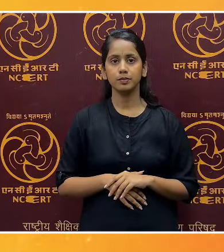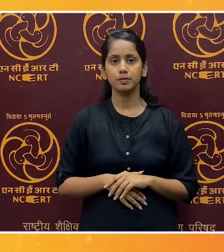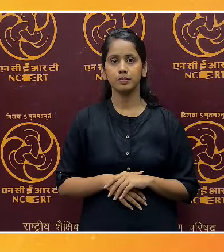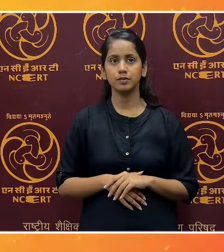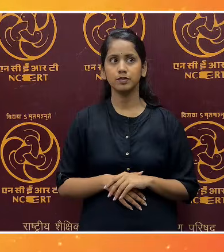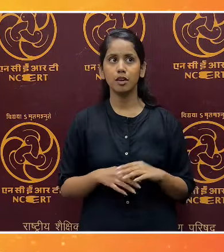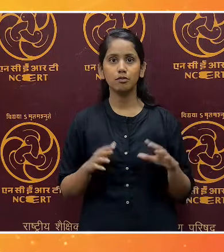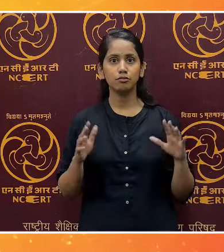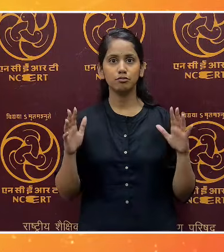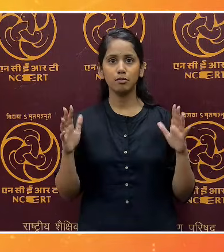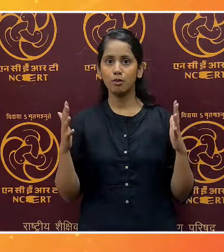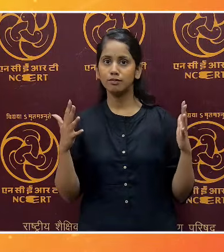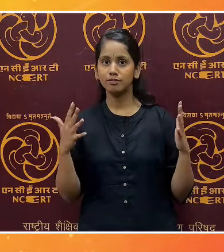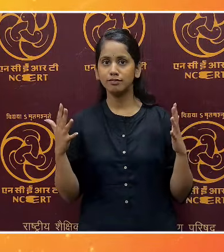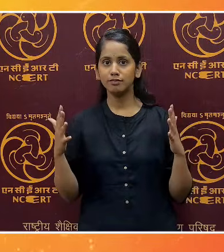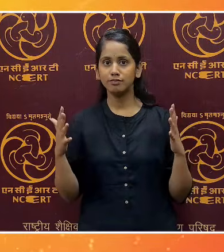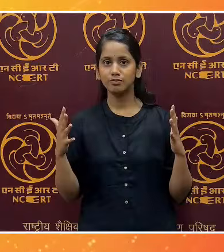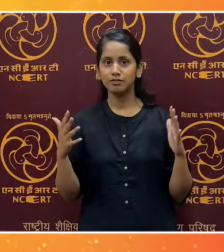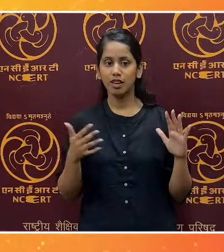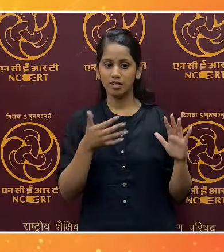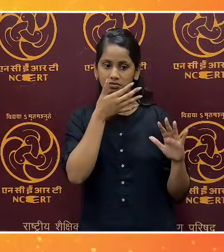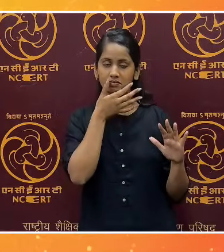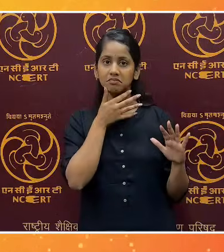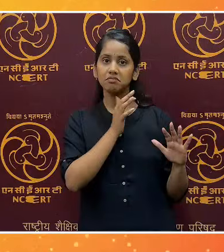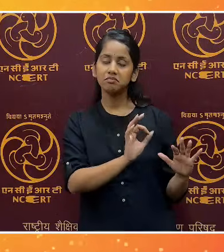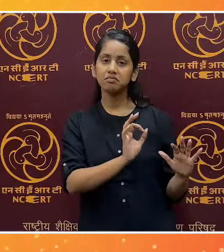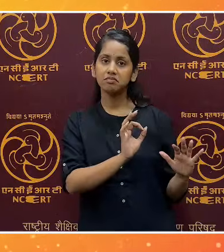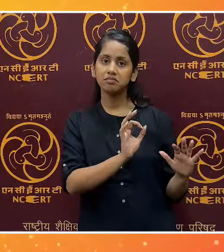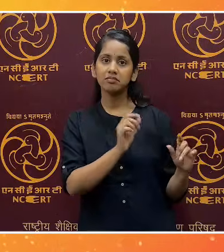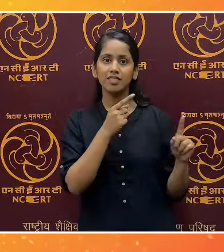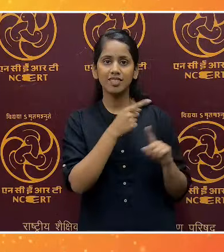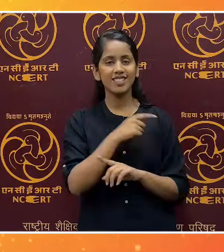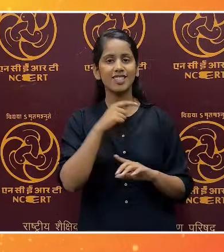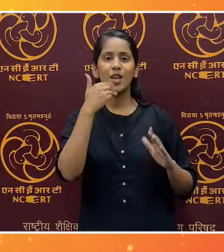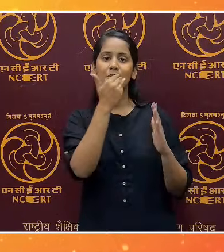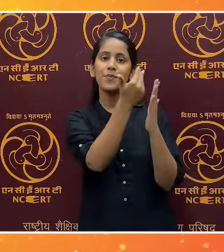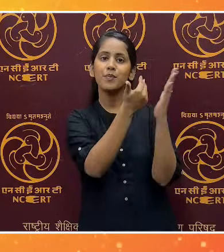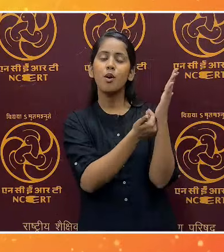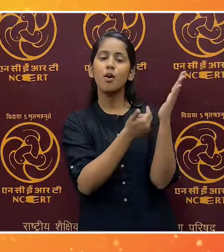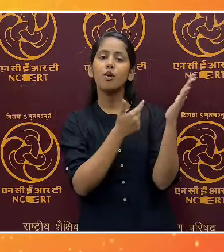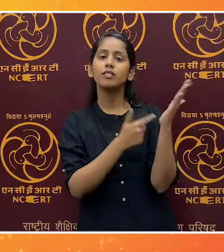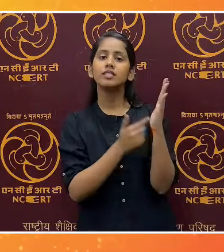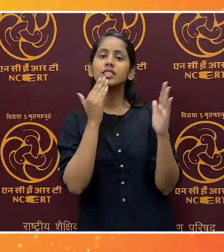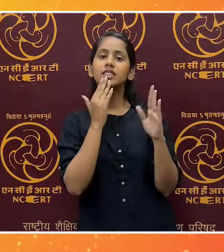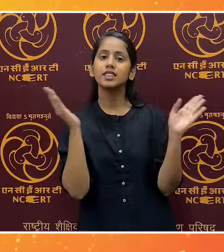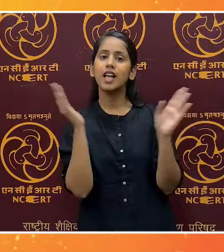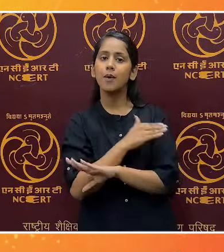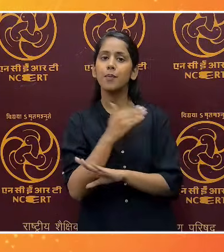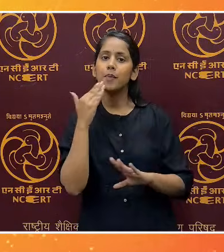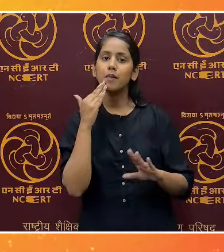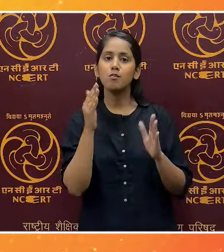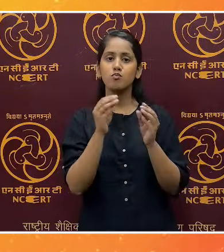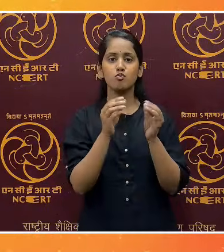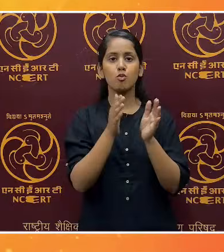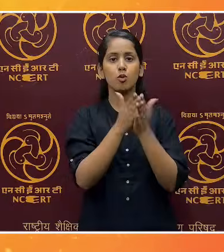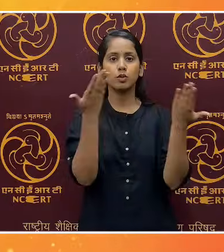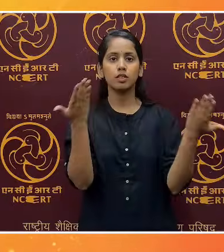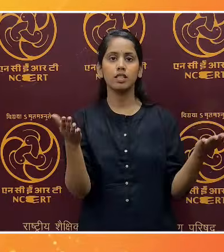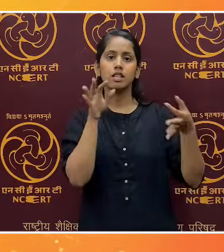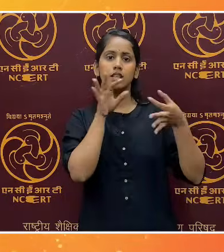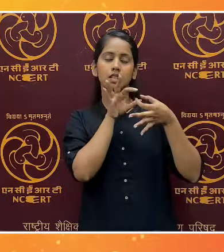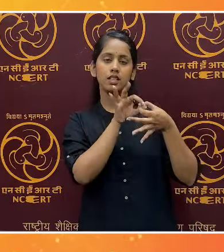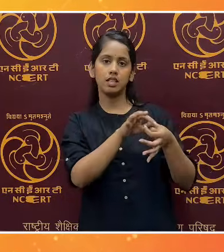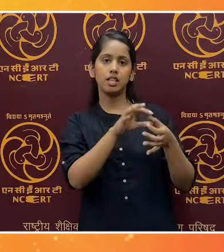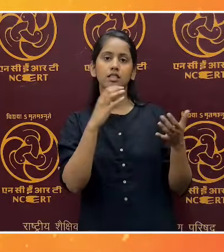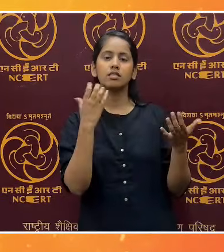Wow. So that's amazing. Yes, so Harpreet, this program is totally based on a textbook chapter of class